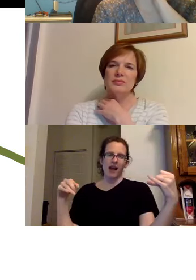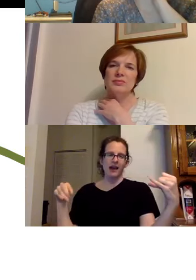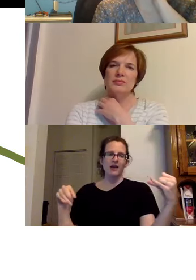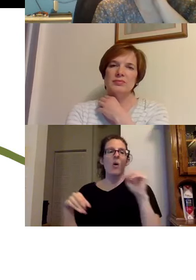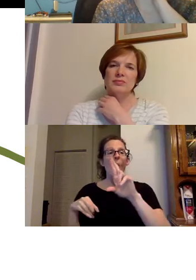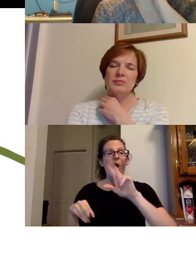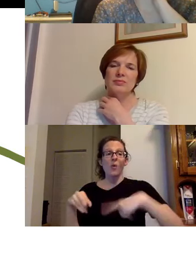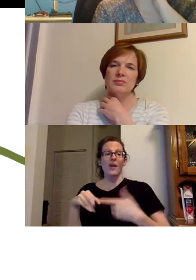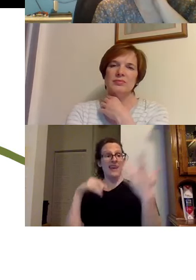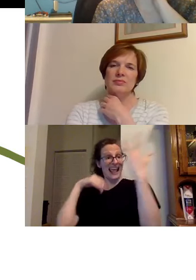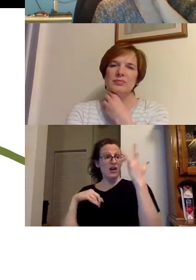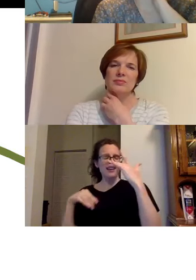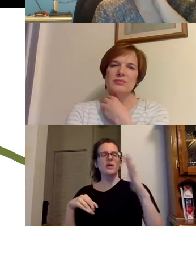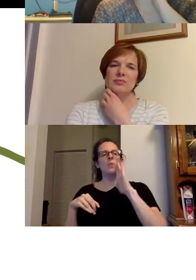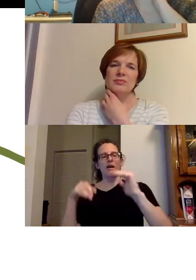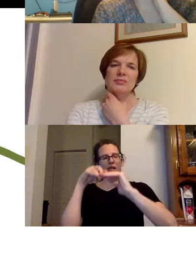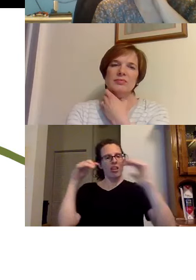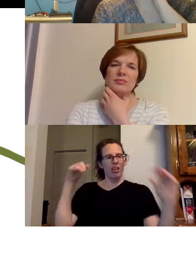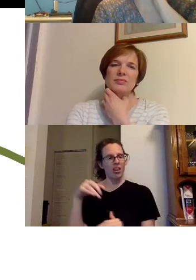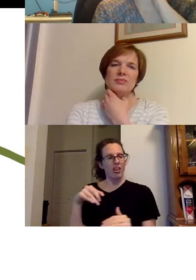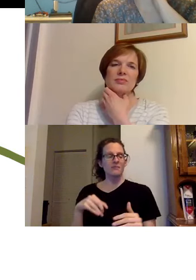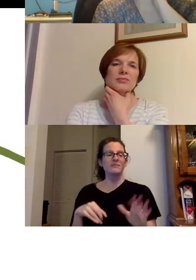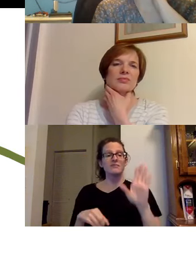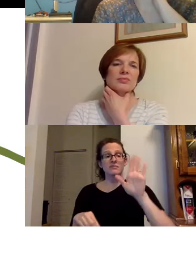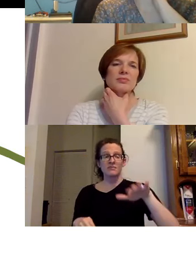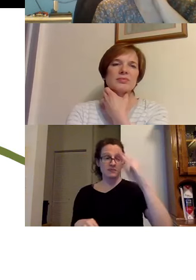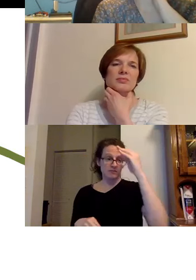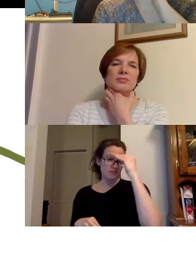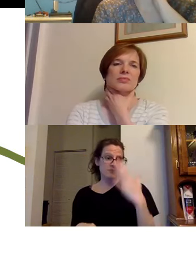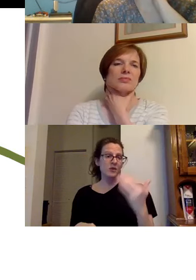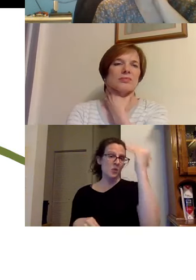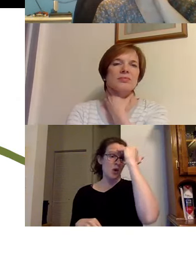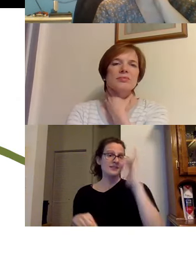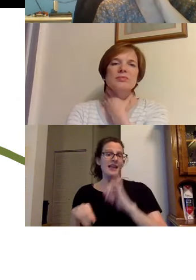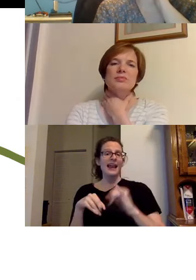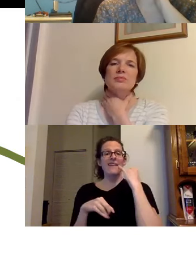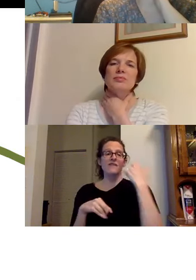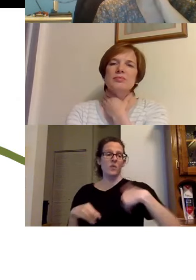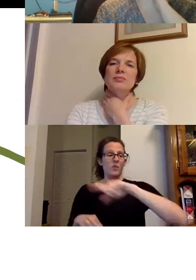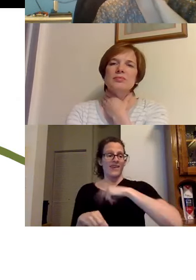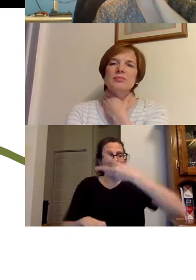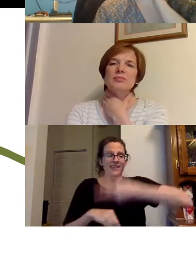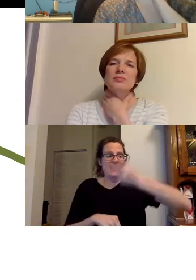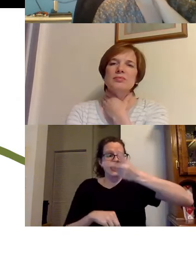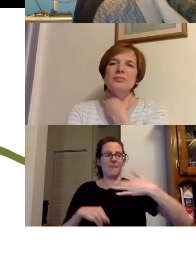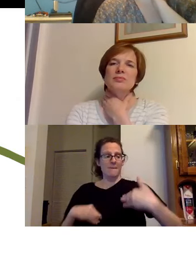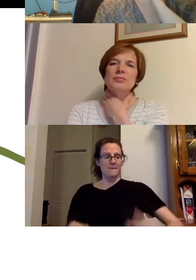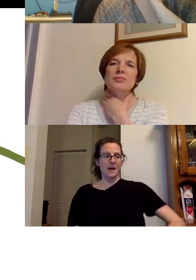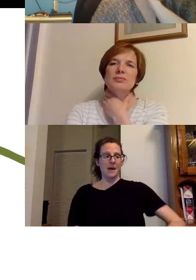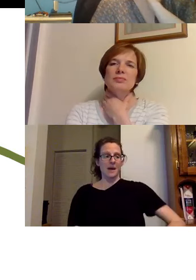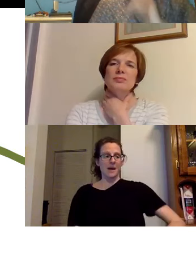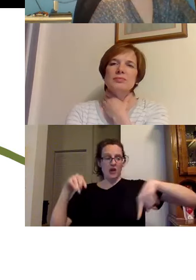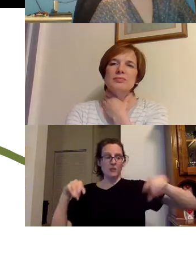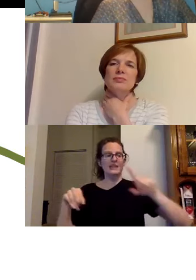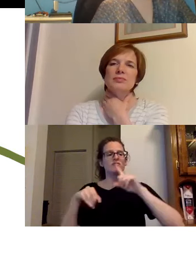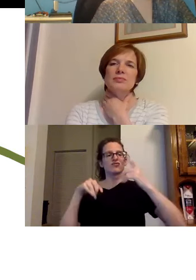illness. It is known that by keeping our body's frequencies at the correct levels, our organ systems and our